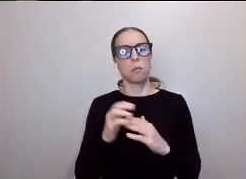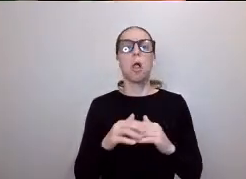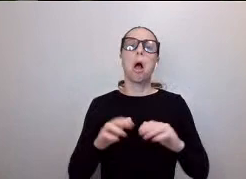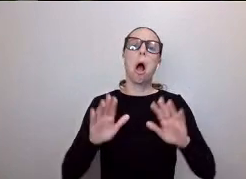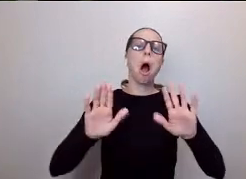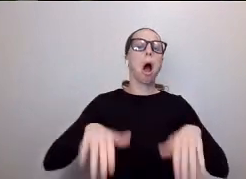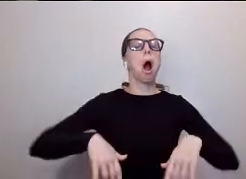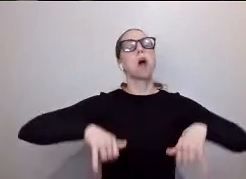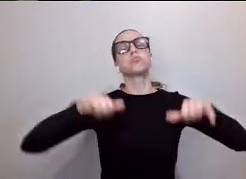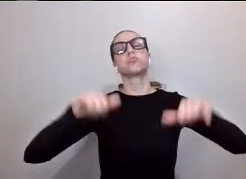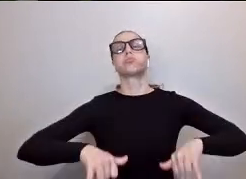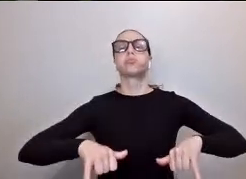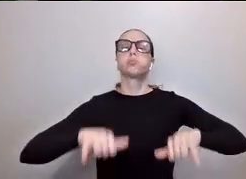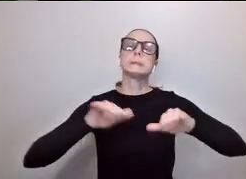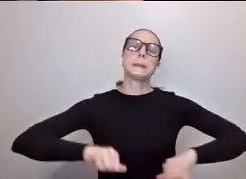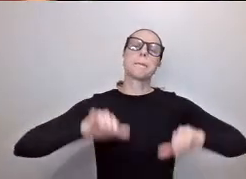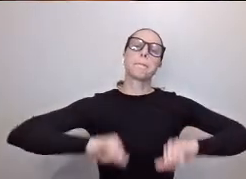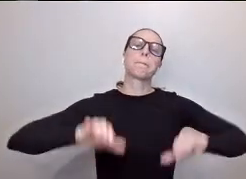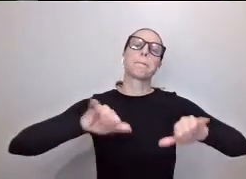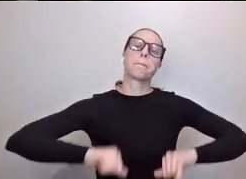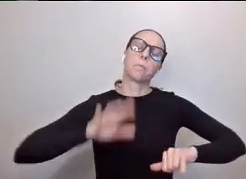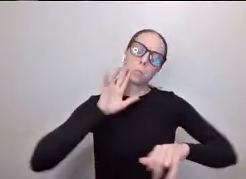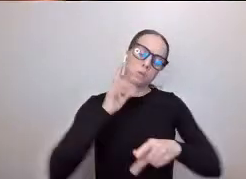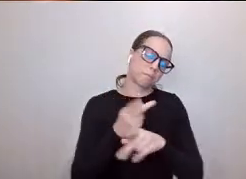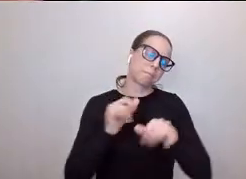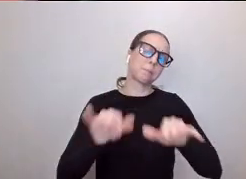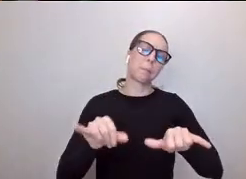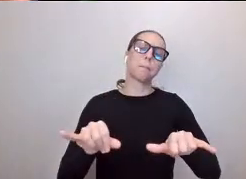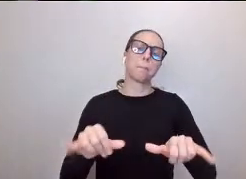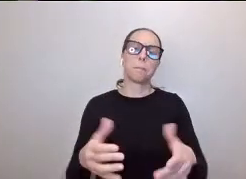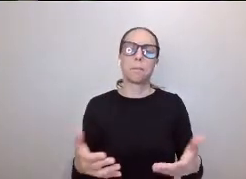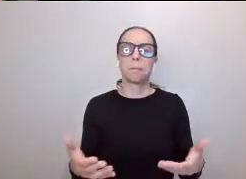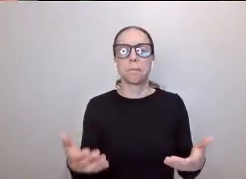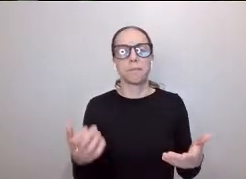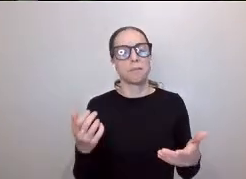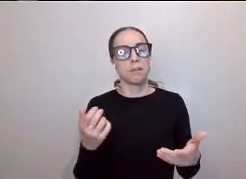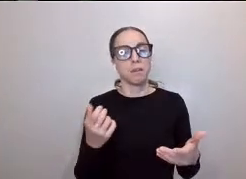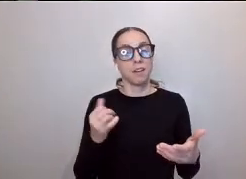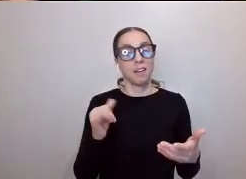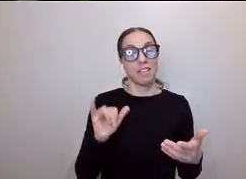of consensus that we have to navigate here in